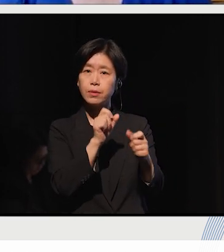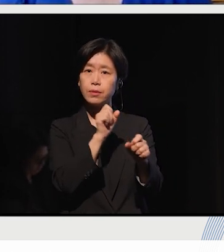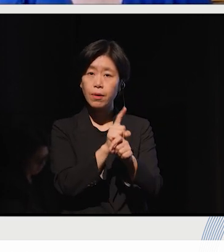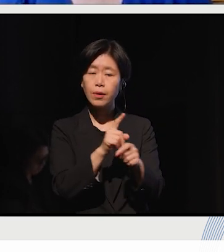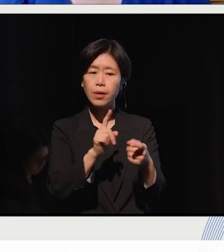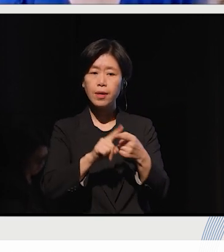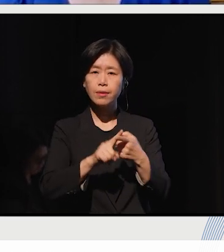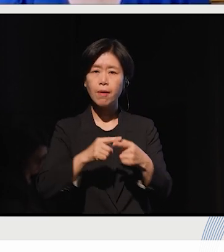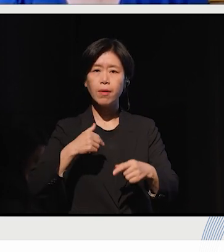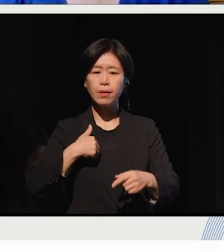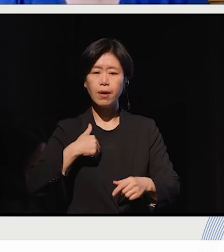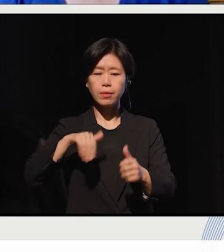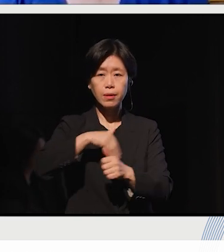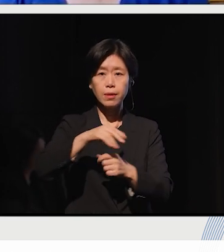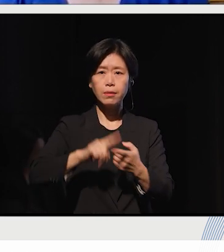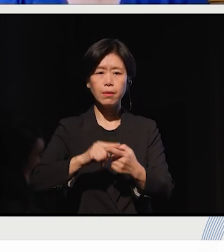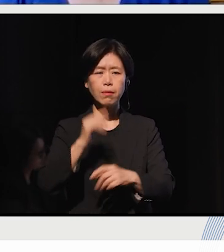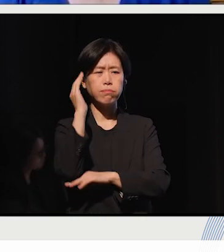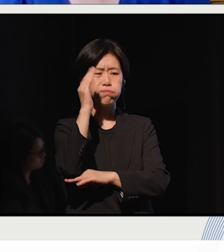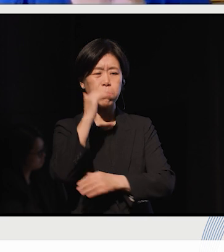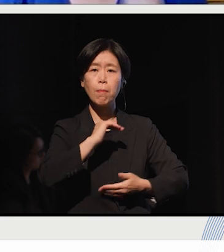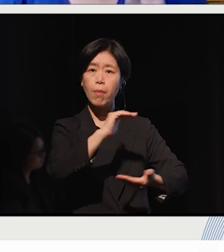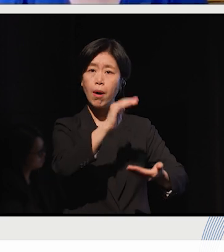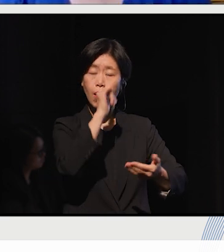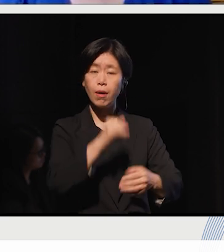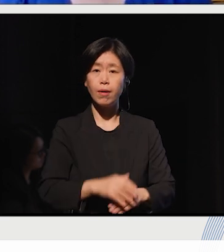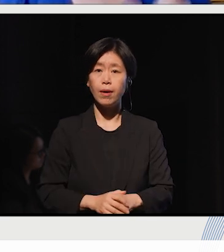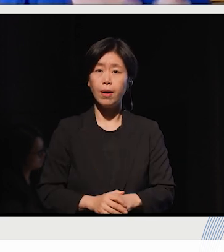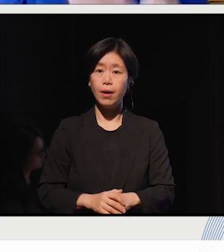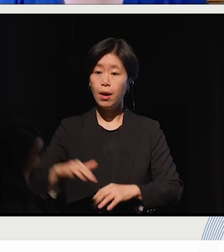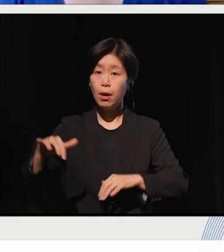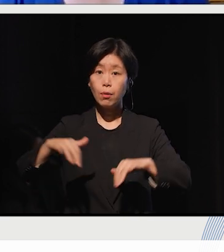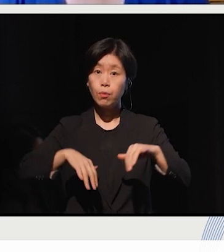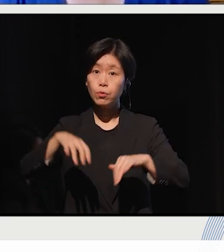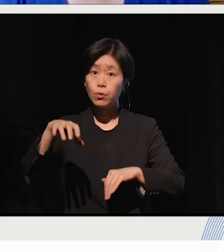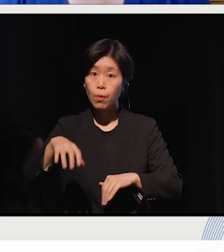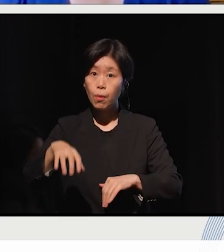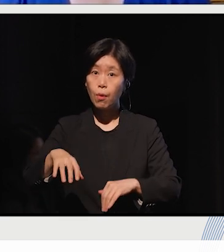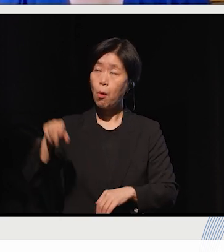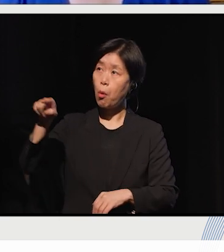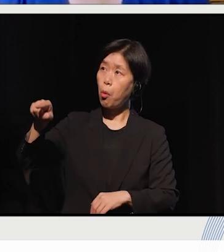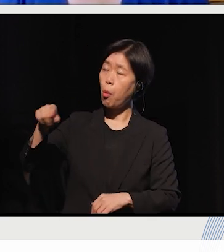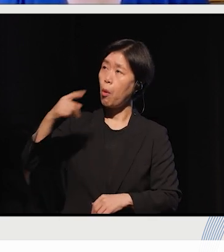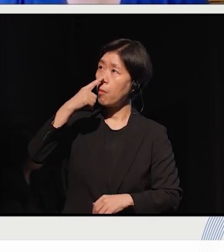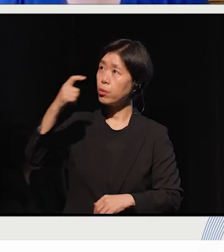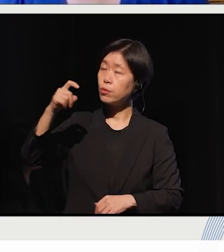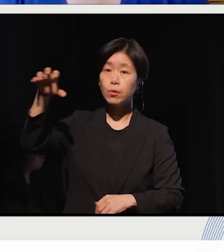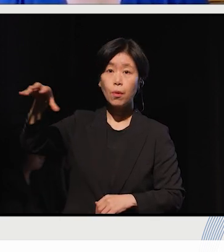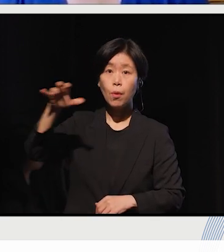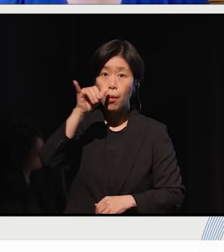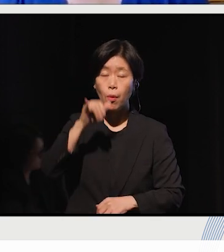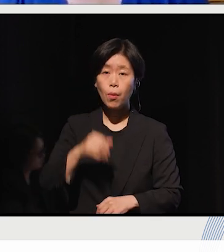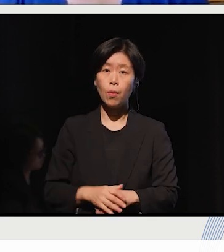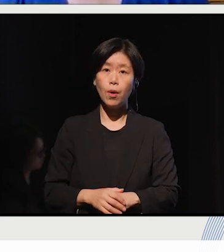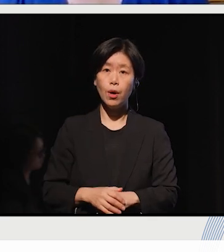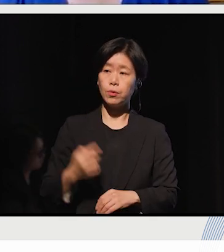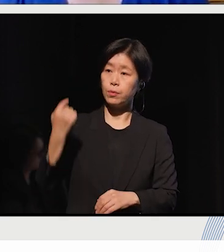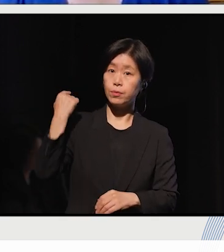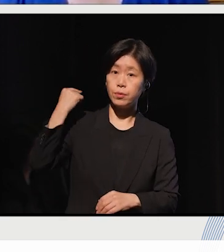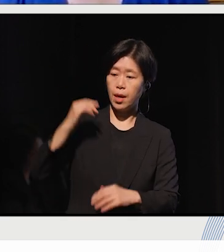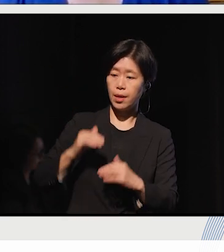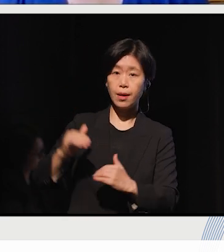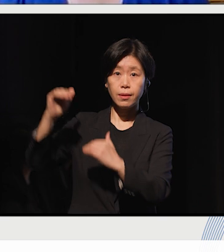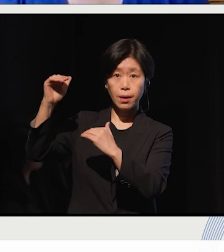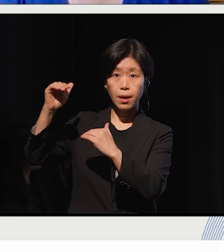step. And that was how you were to enter the building. And then on the left-hand side, there's a sign that says, "This lift is temporarily out of order.